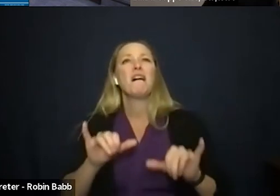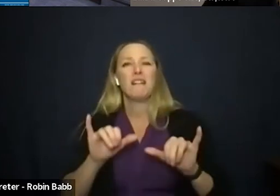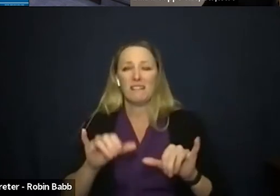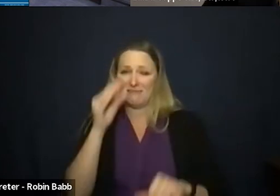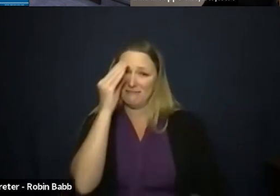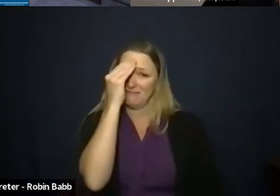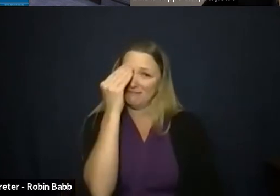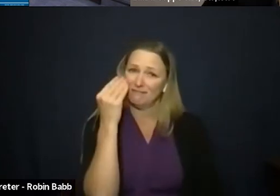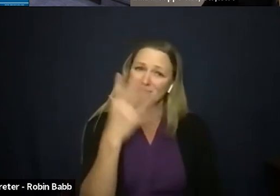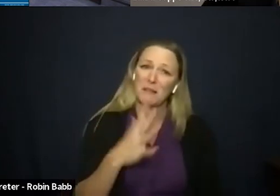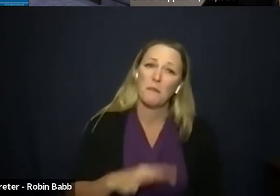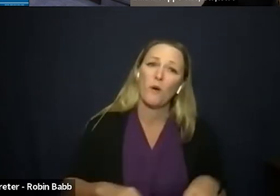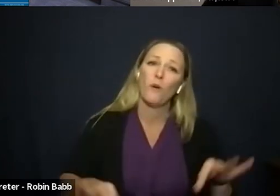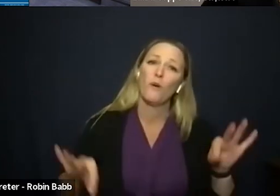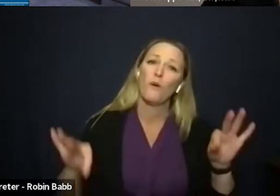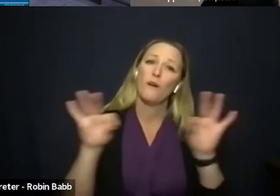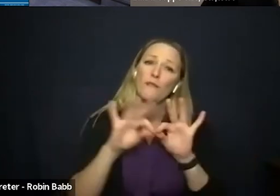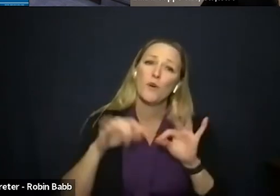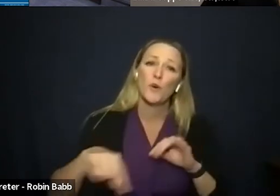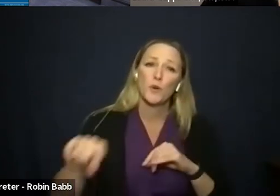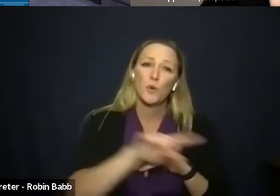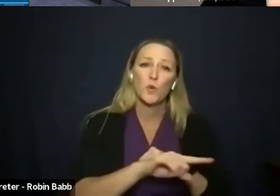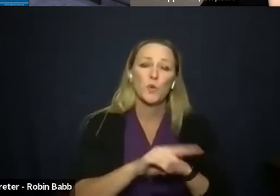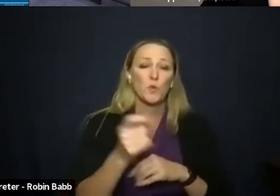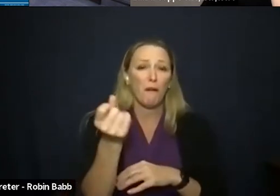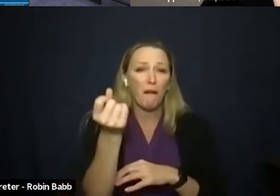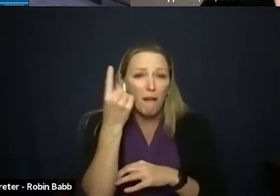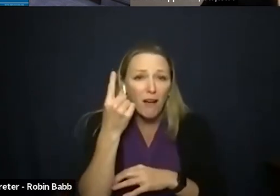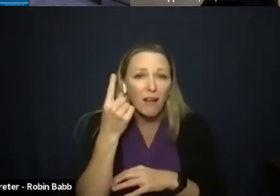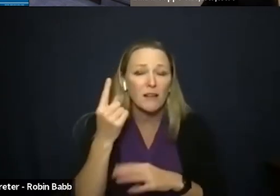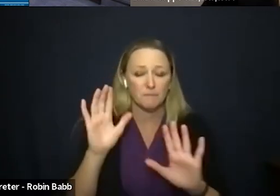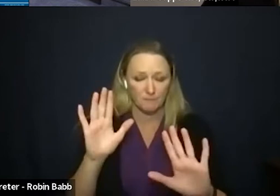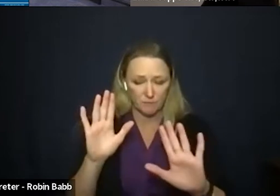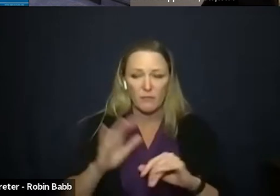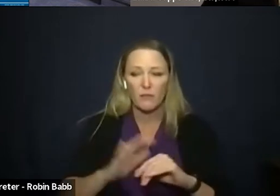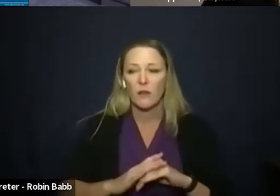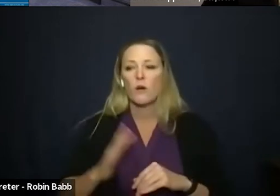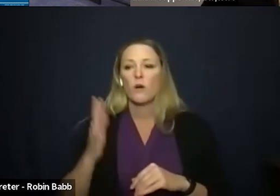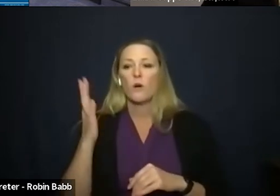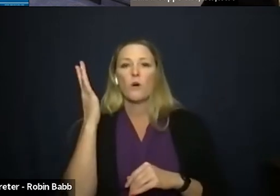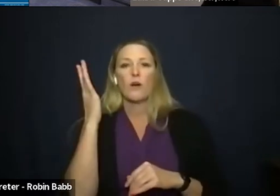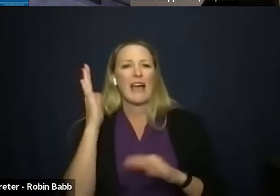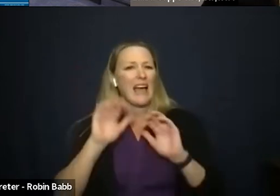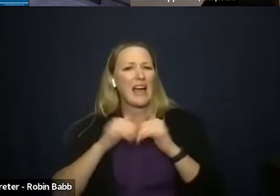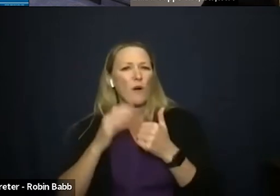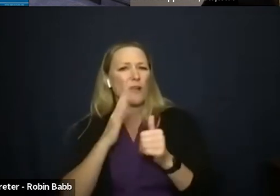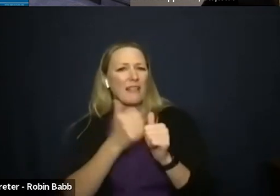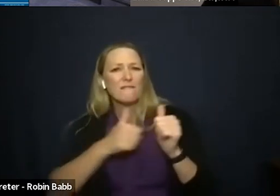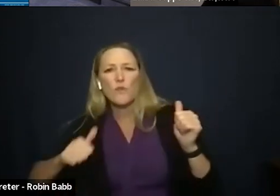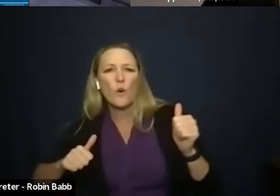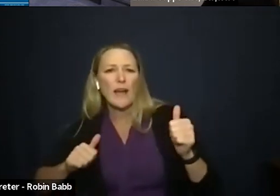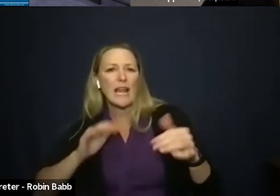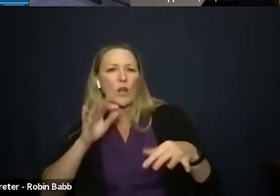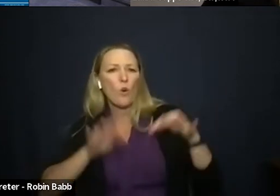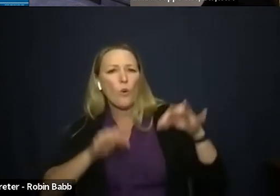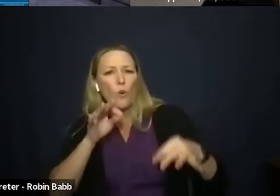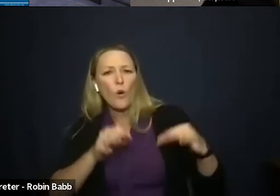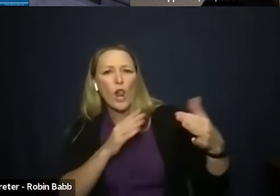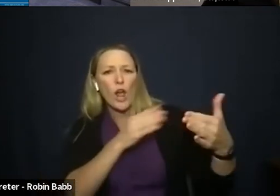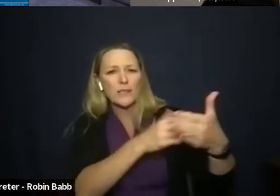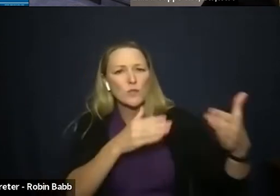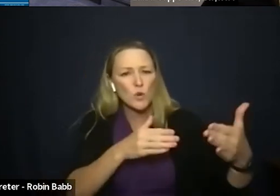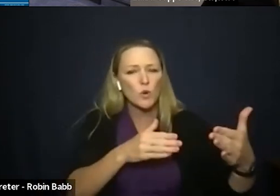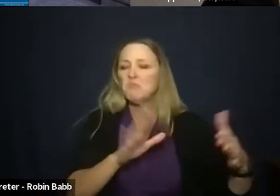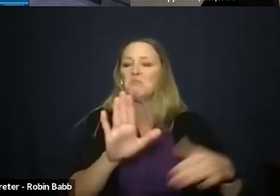understand as school board members that the reason why you would avoid a litigation is if you chose the remedy that